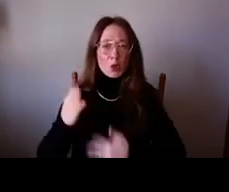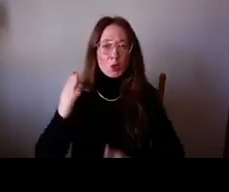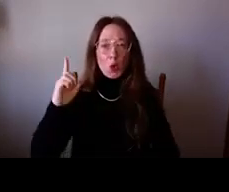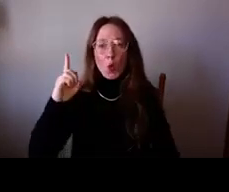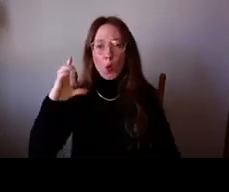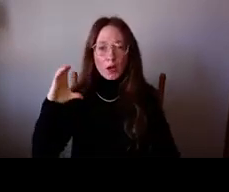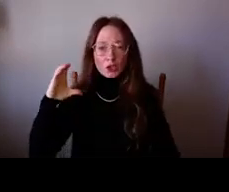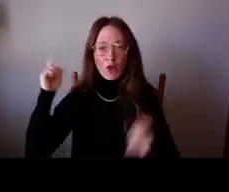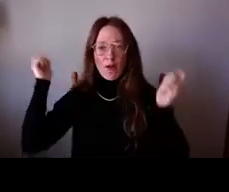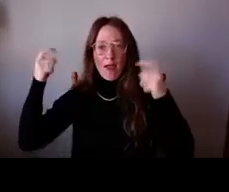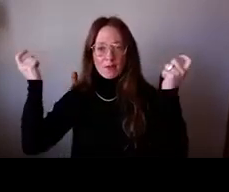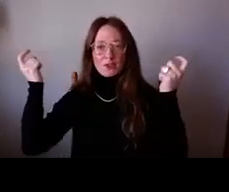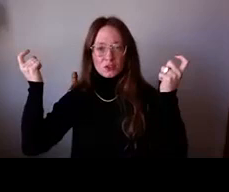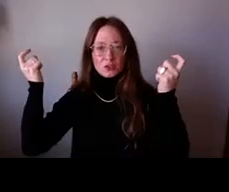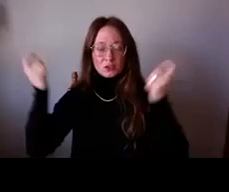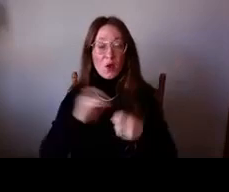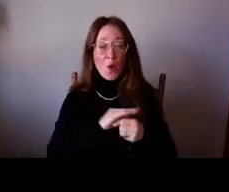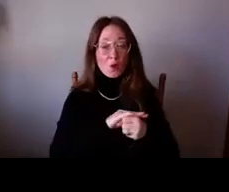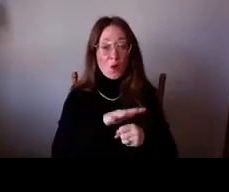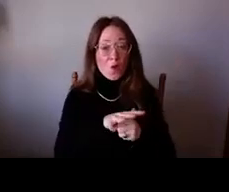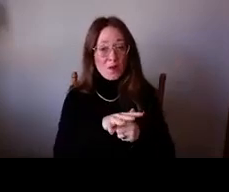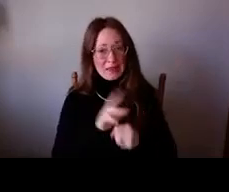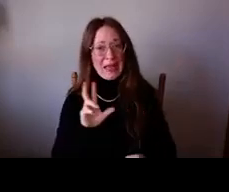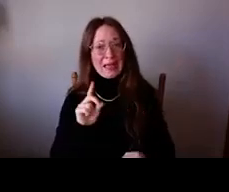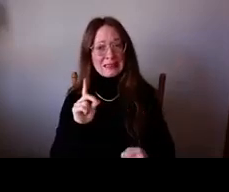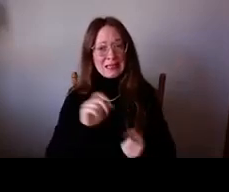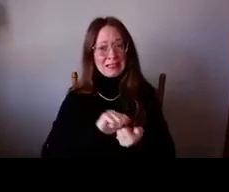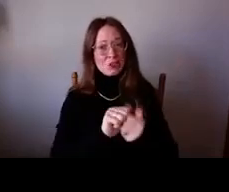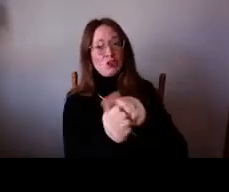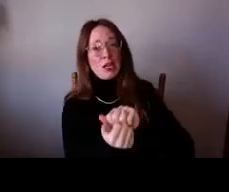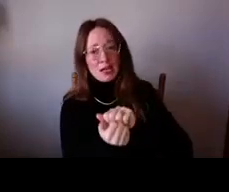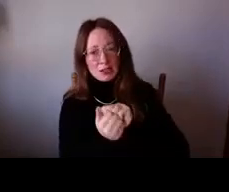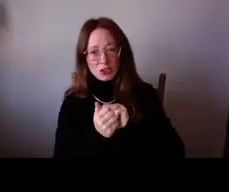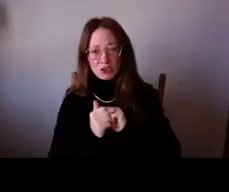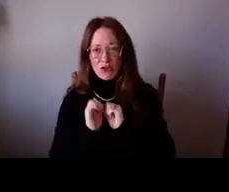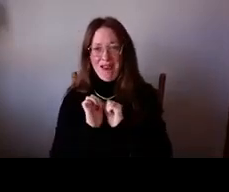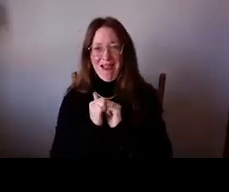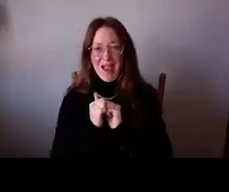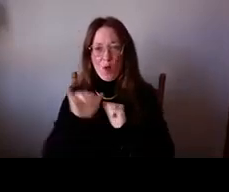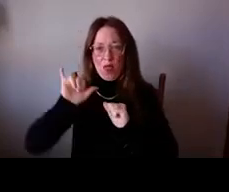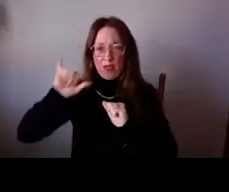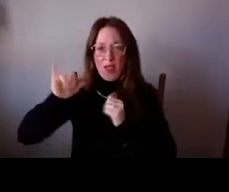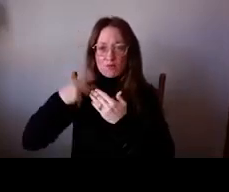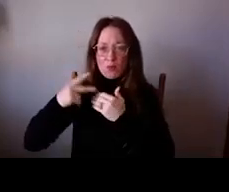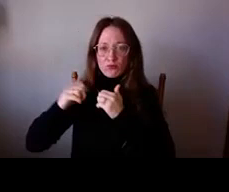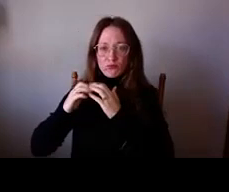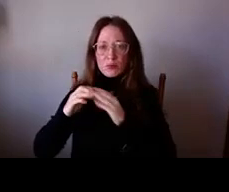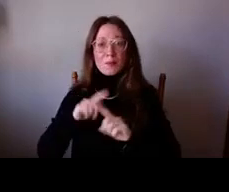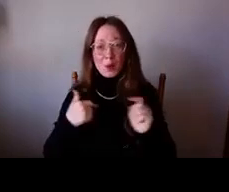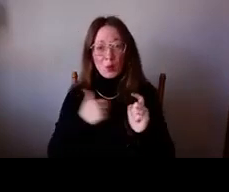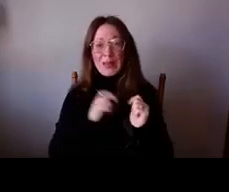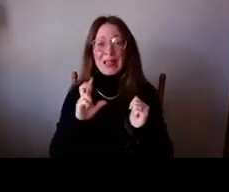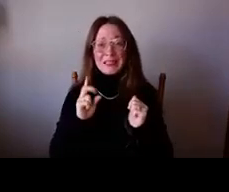celebrations. So while COVID-19 certainly changed how we thought we were going to do that, we've been able to do it through a couple